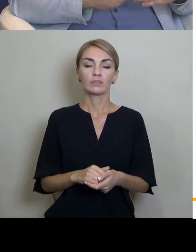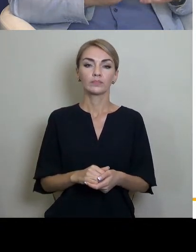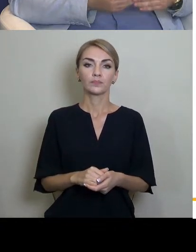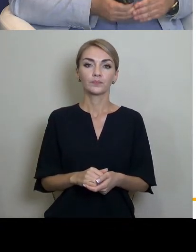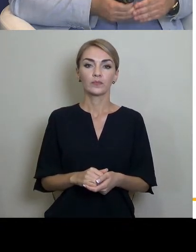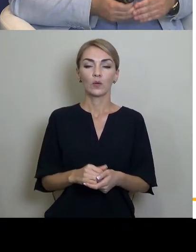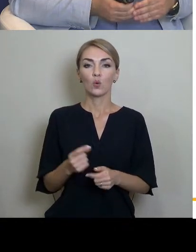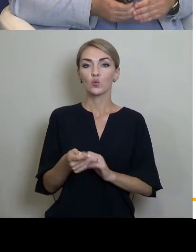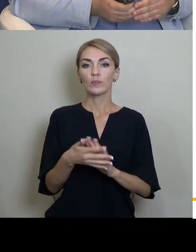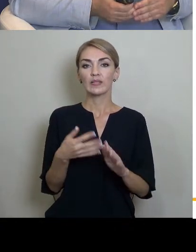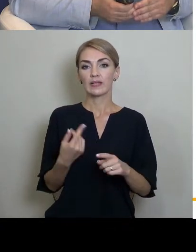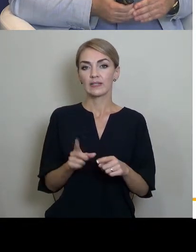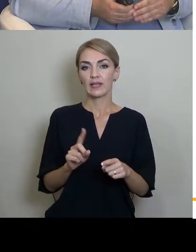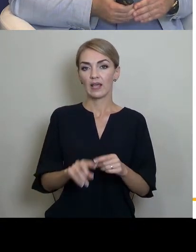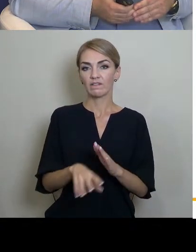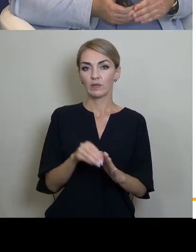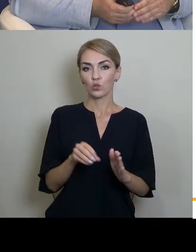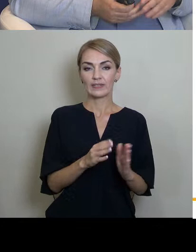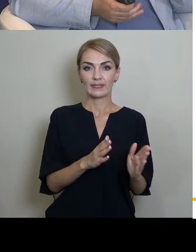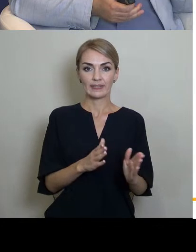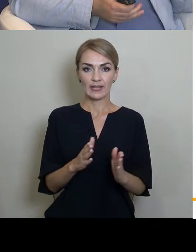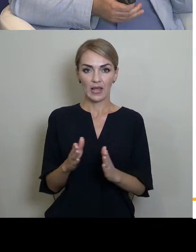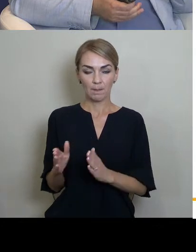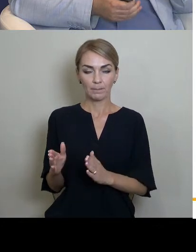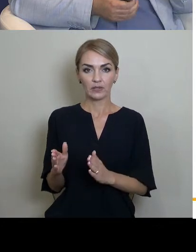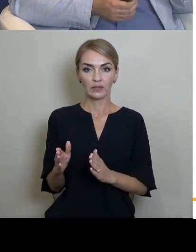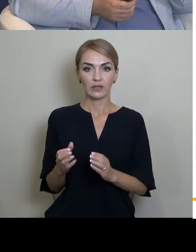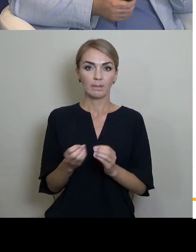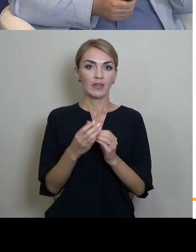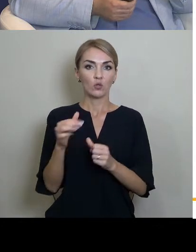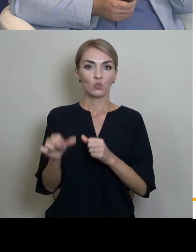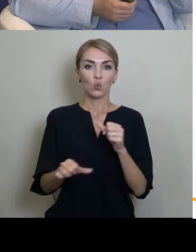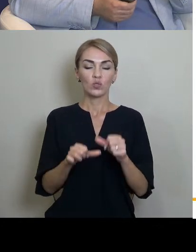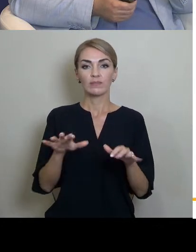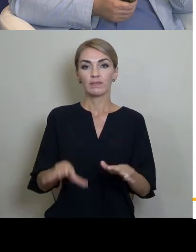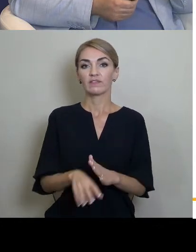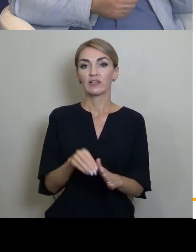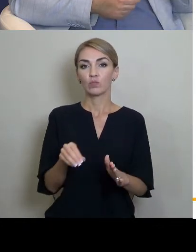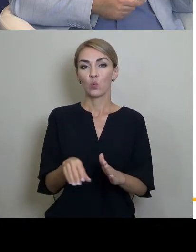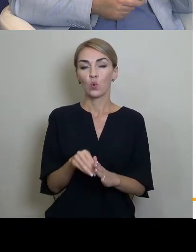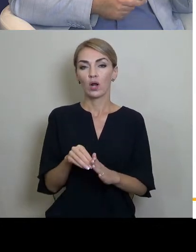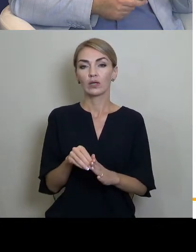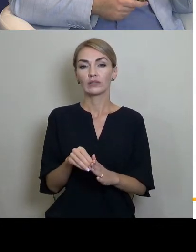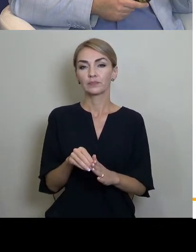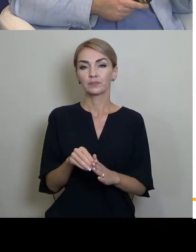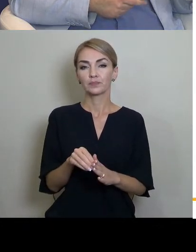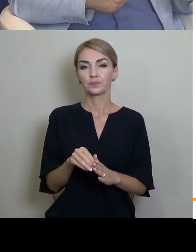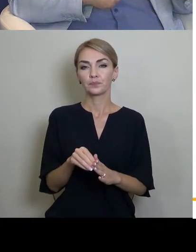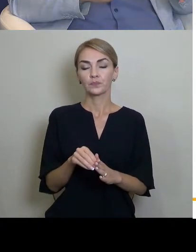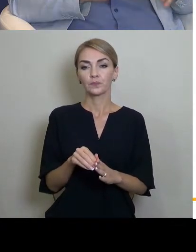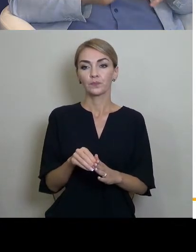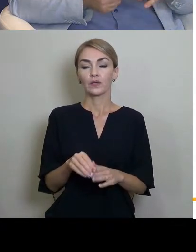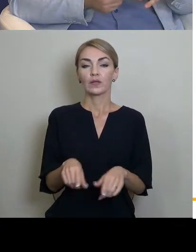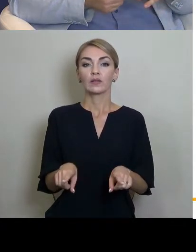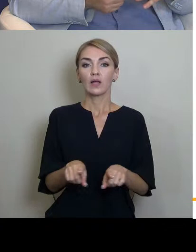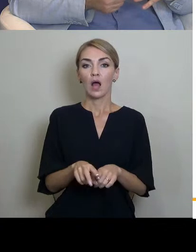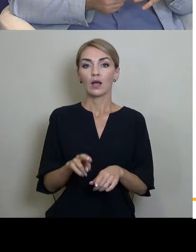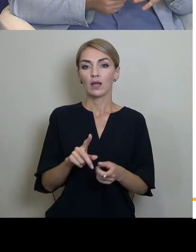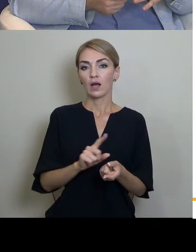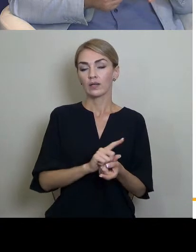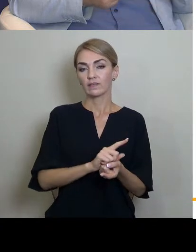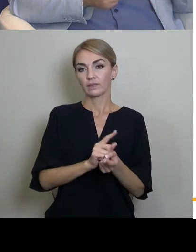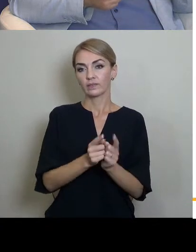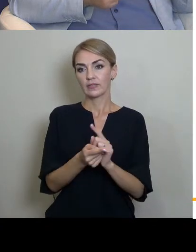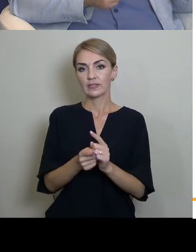have different approach to this, and understanding of this electoral system which has been used in 2015 and